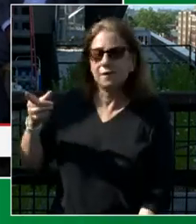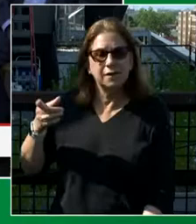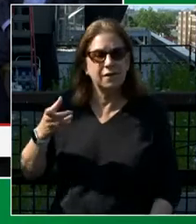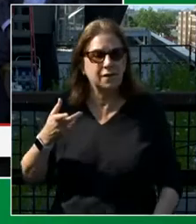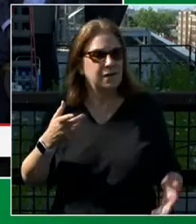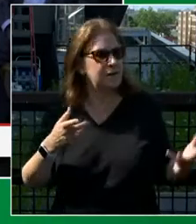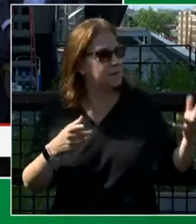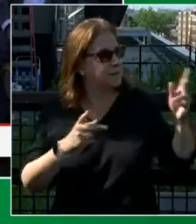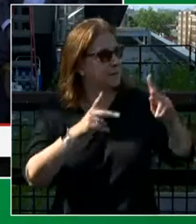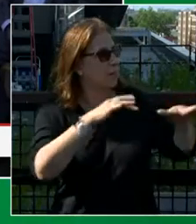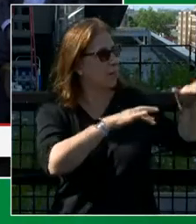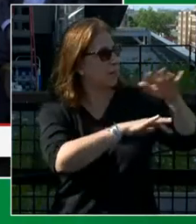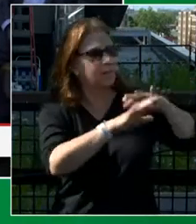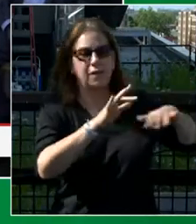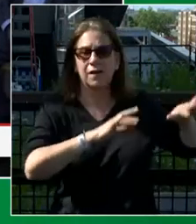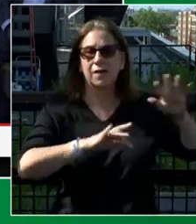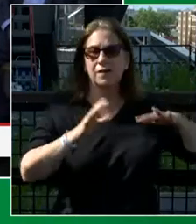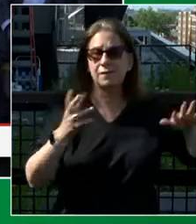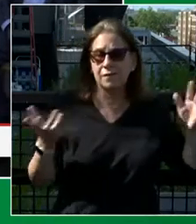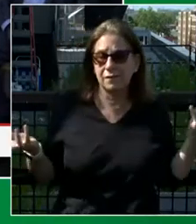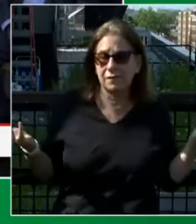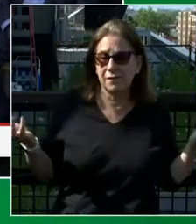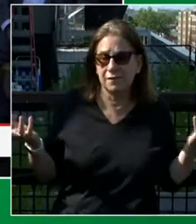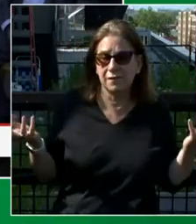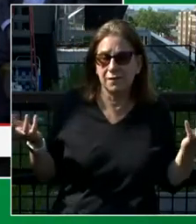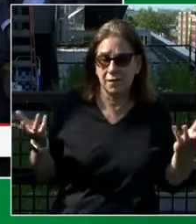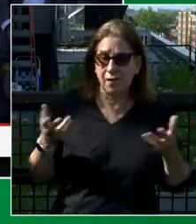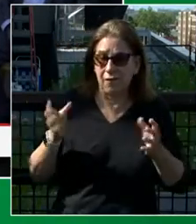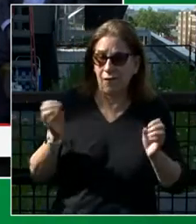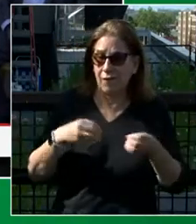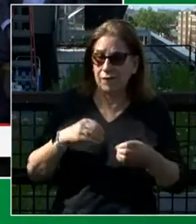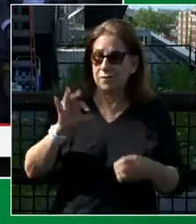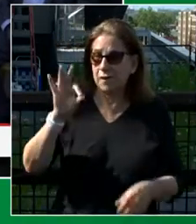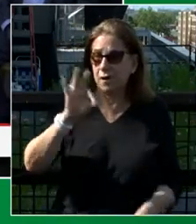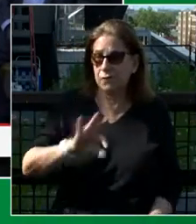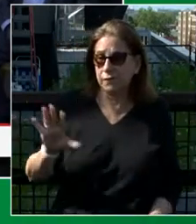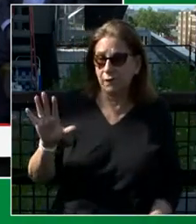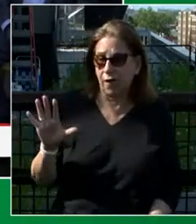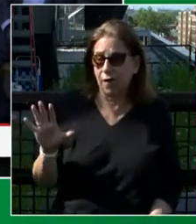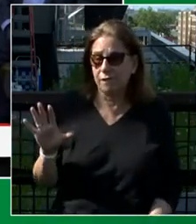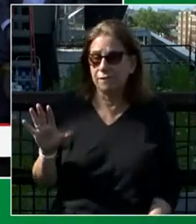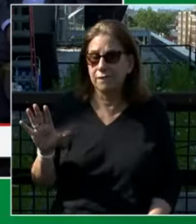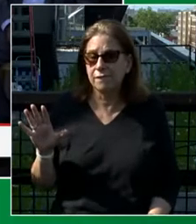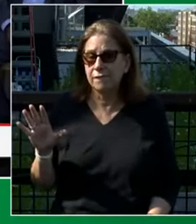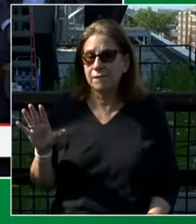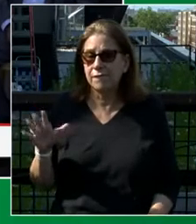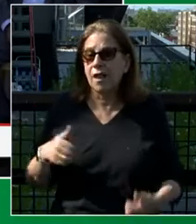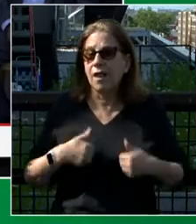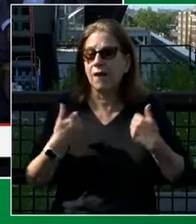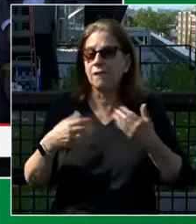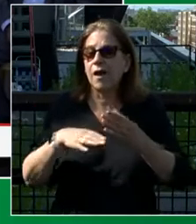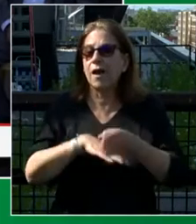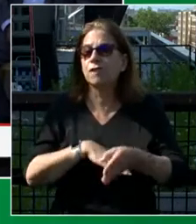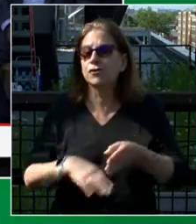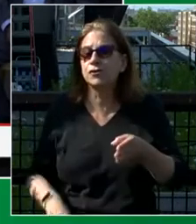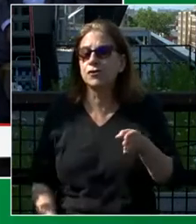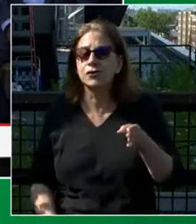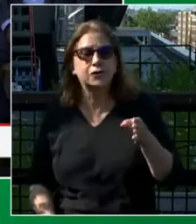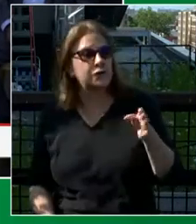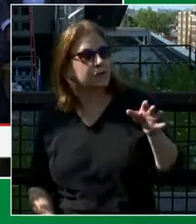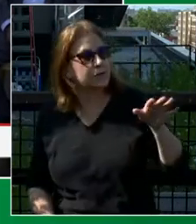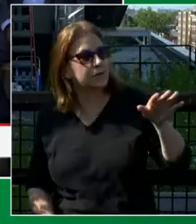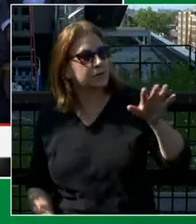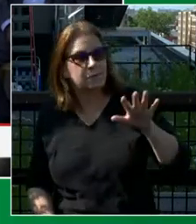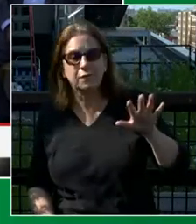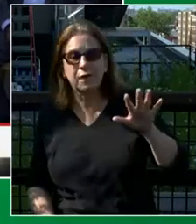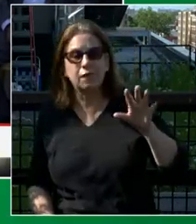that office space and that 9 to 5, if you will, you know, and bringing all of that in, using that energy to pivot and